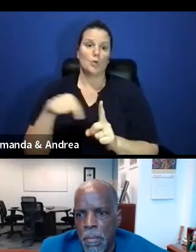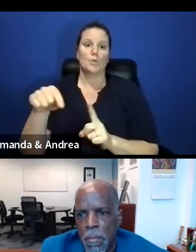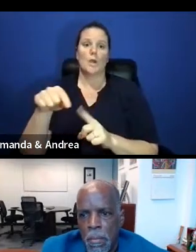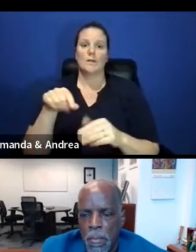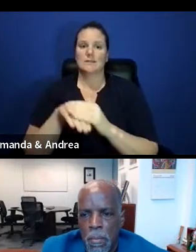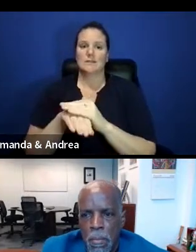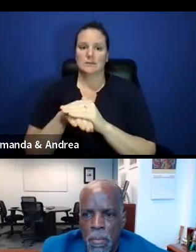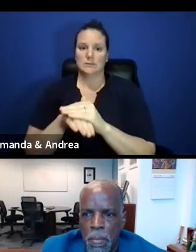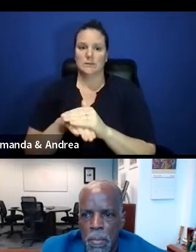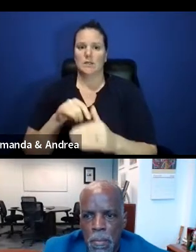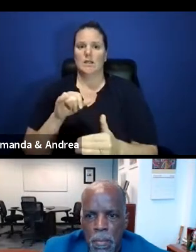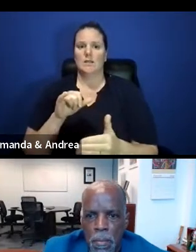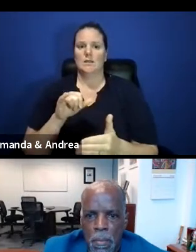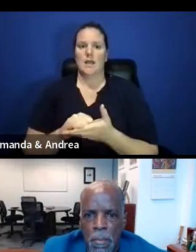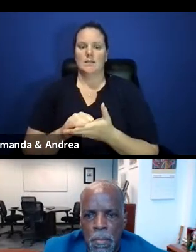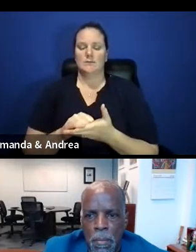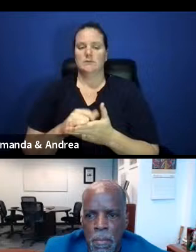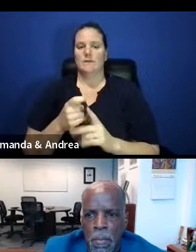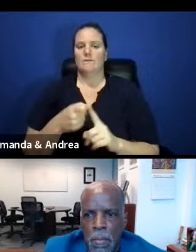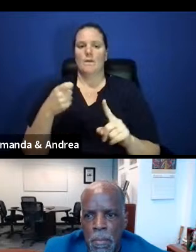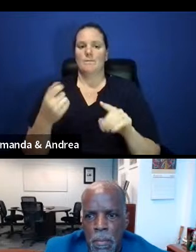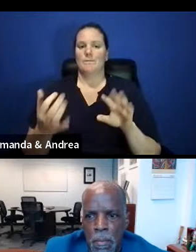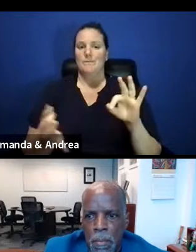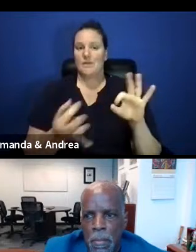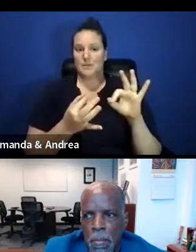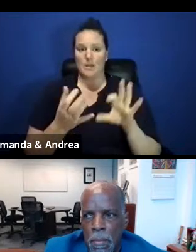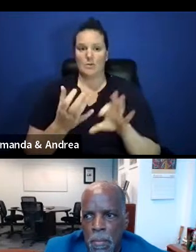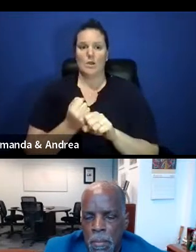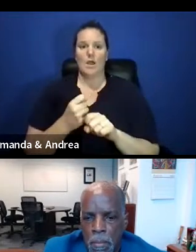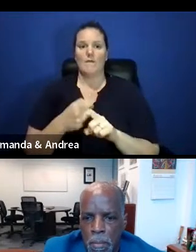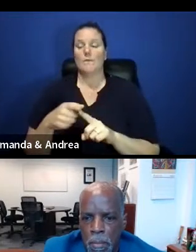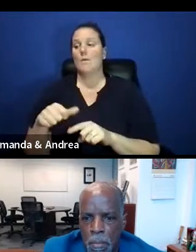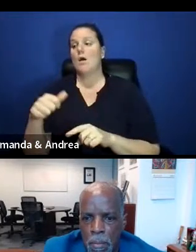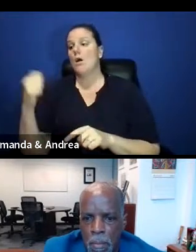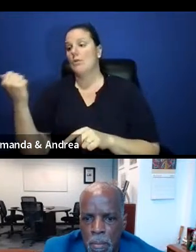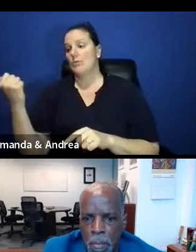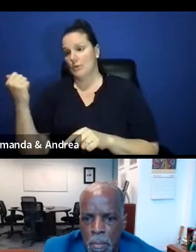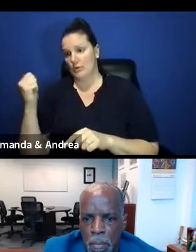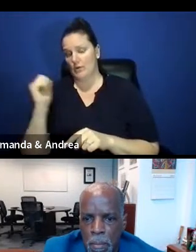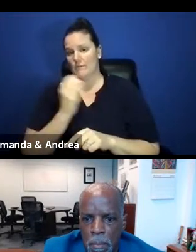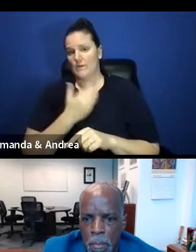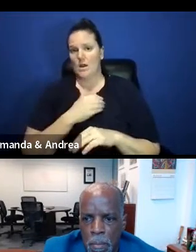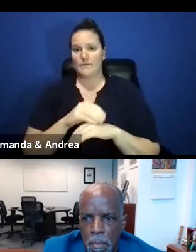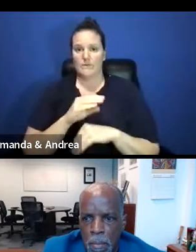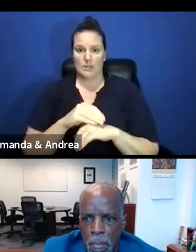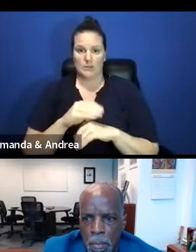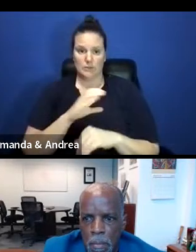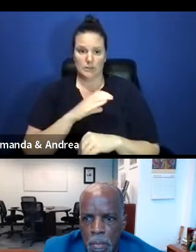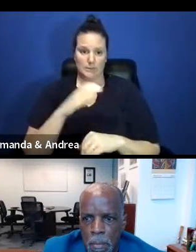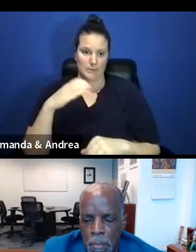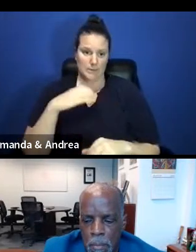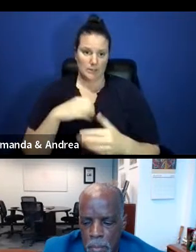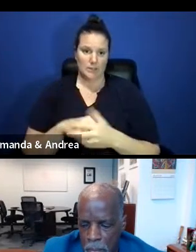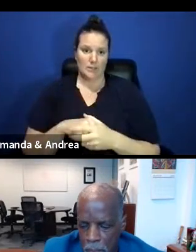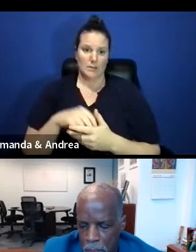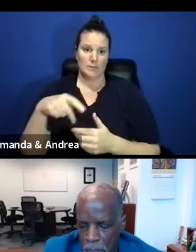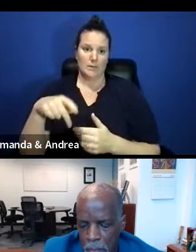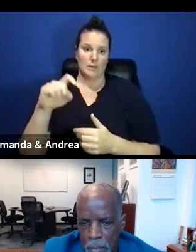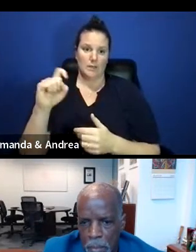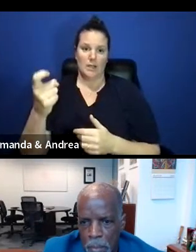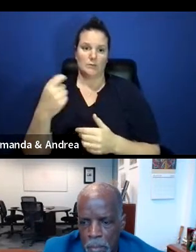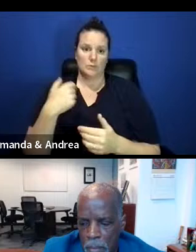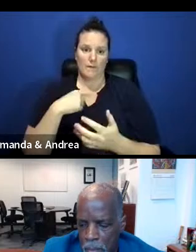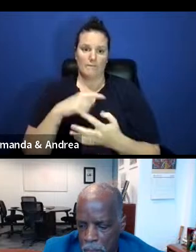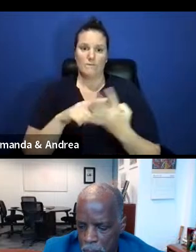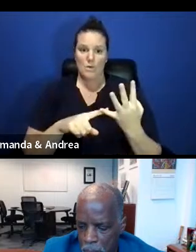was really the byproduct of feedback that we received from another one of our advisory committees. So at PDX, we have 4